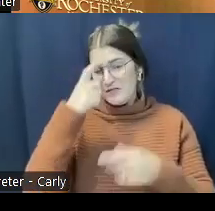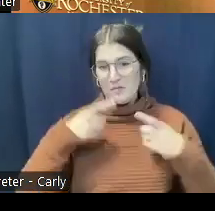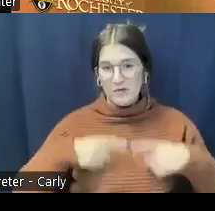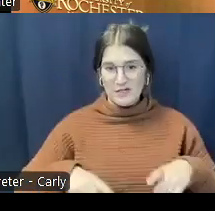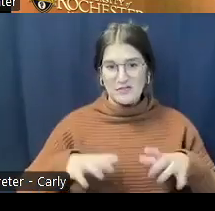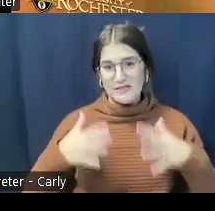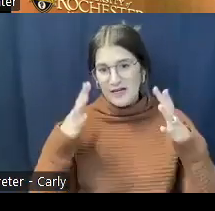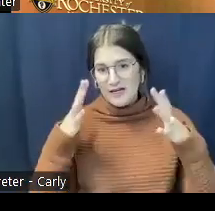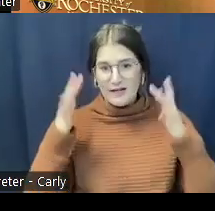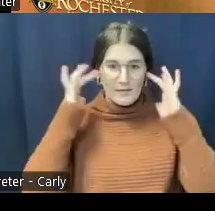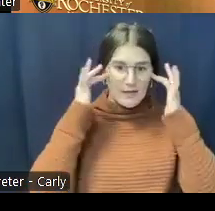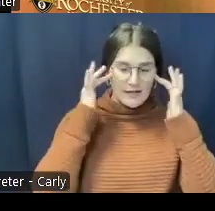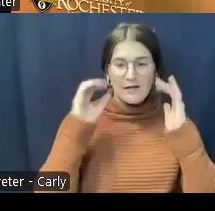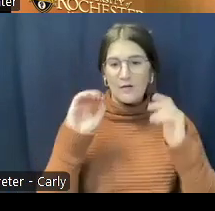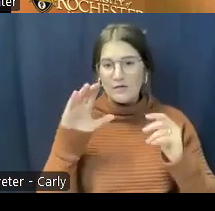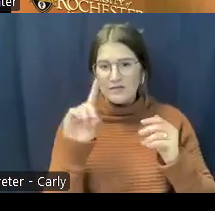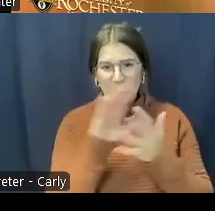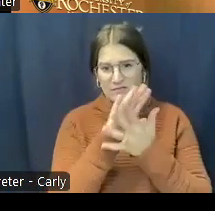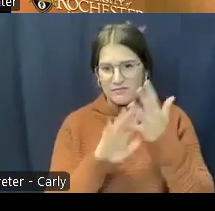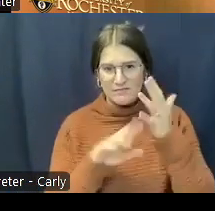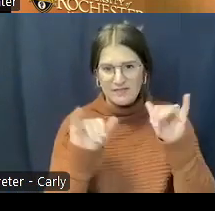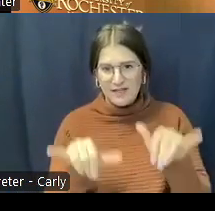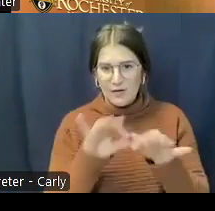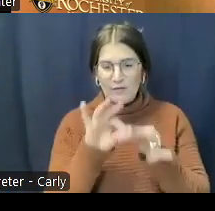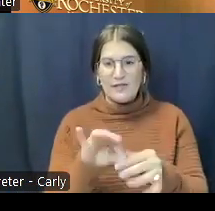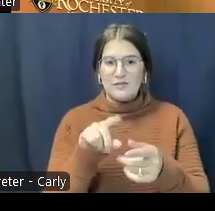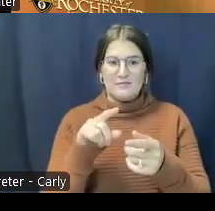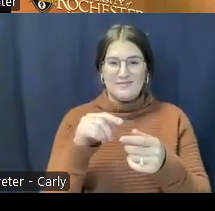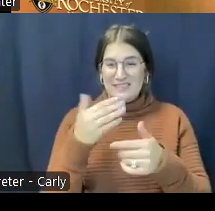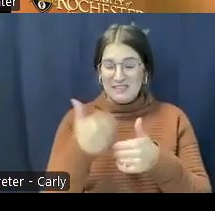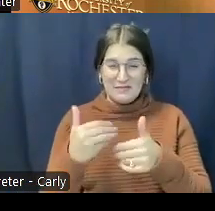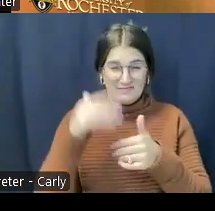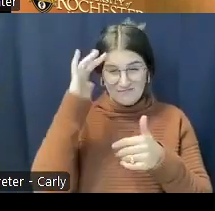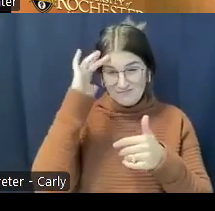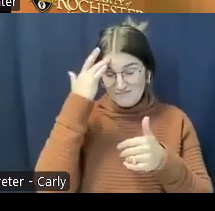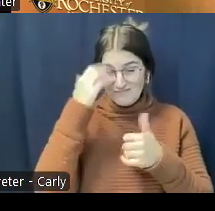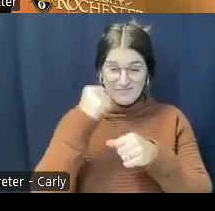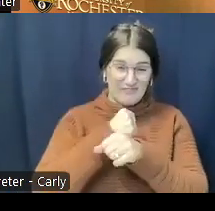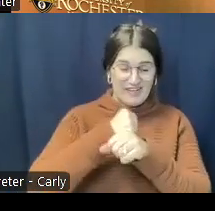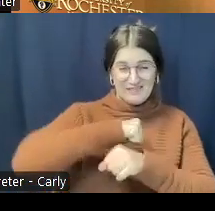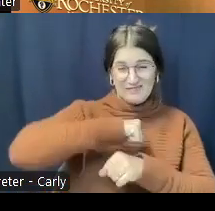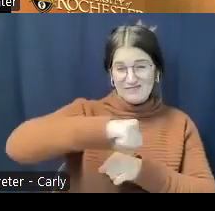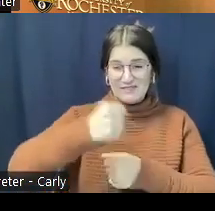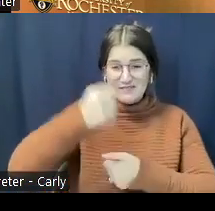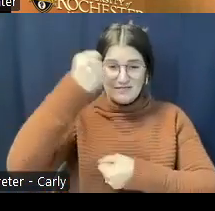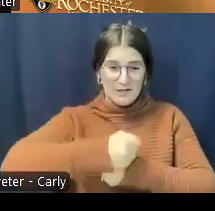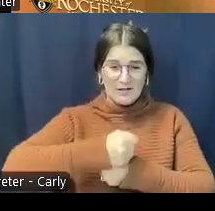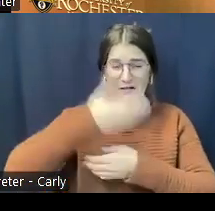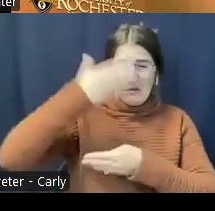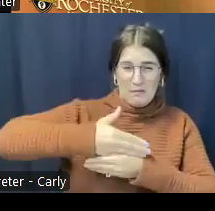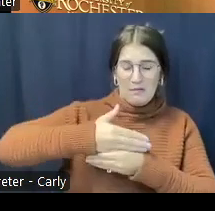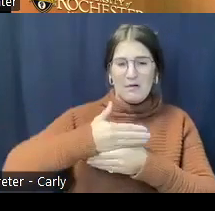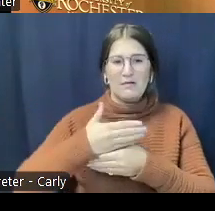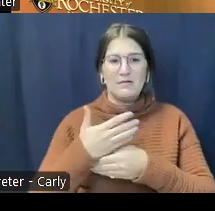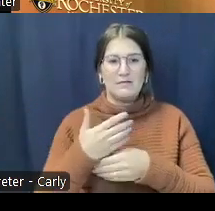anxiety, panic, OCD, all kinds of things, or our relationships, irritability, fighting, distance, shut off, or in the